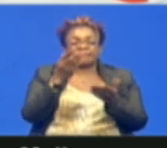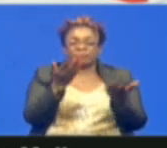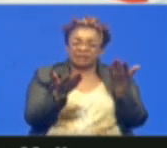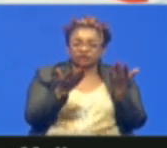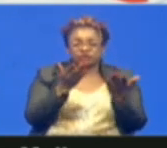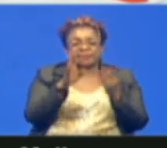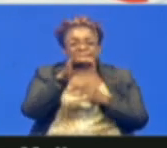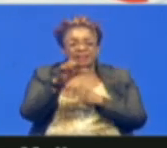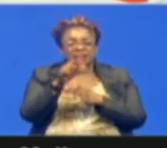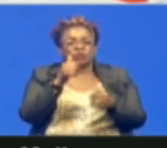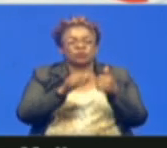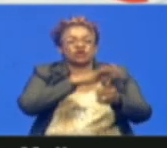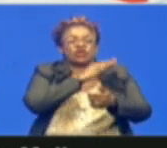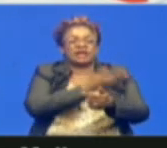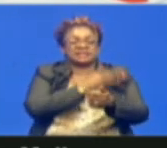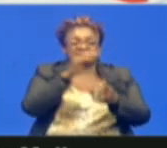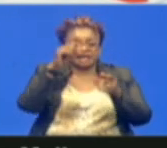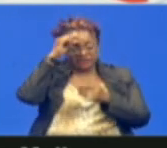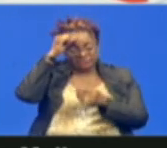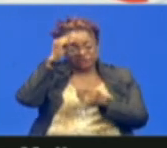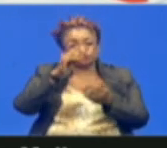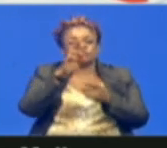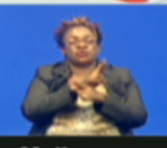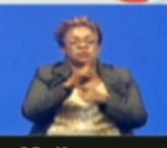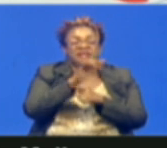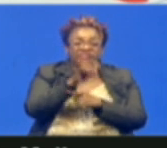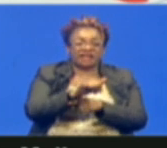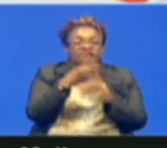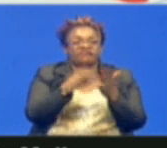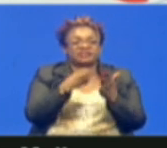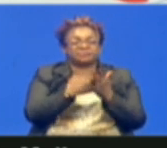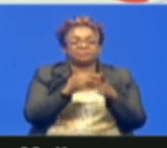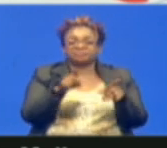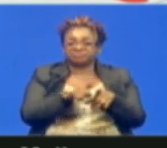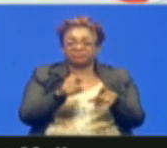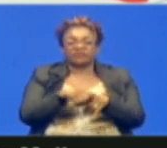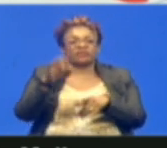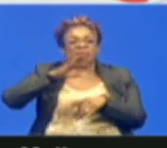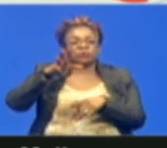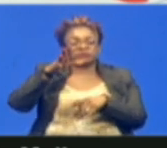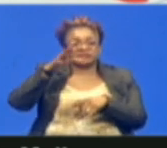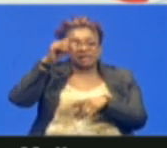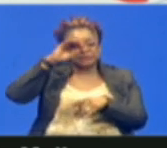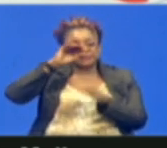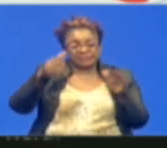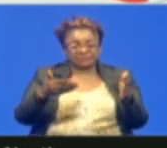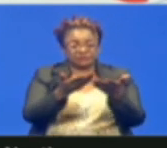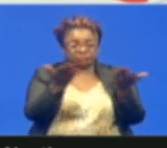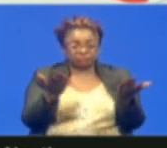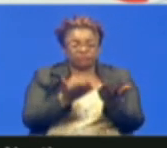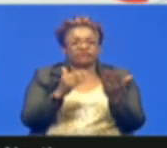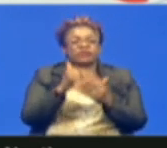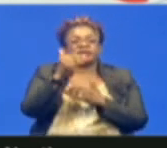which authorizes the government to spend the funds. This deadline also applies to the county assemblies to approve the expenditure estimates for the